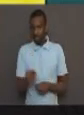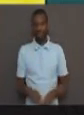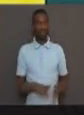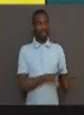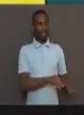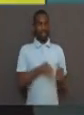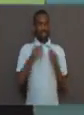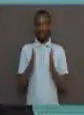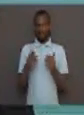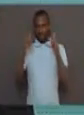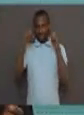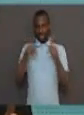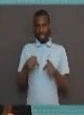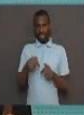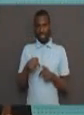of heat.